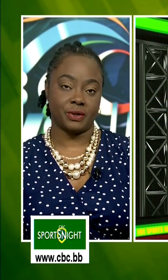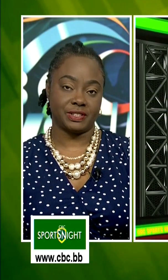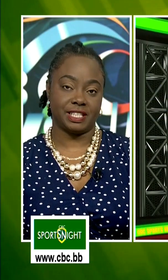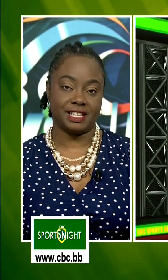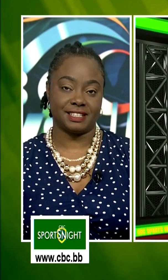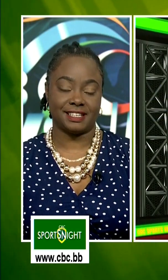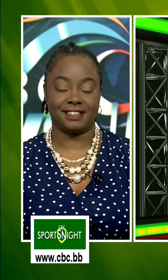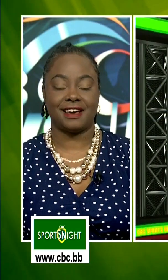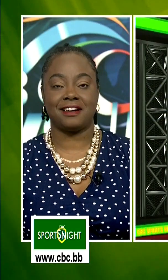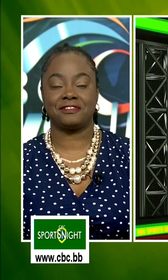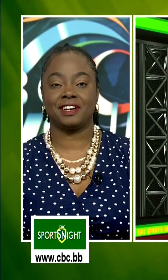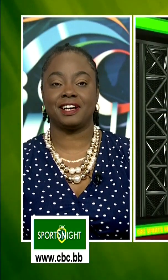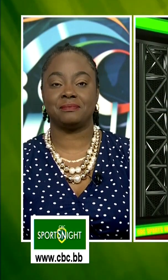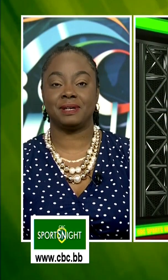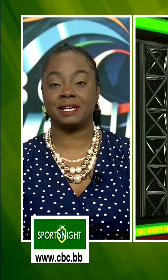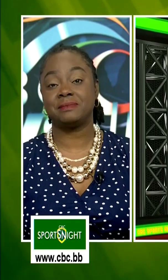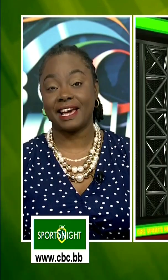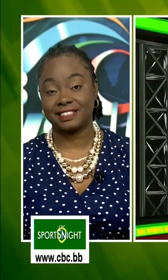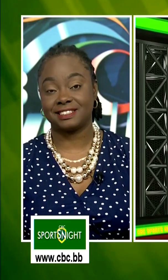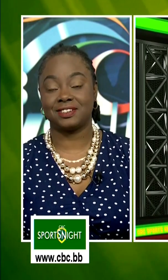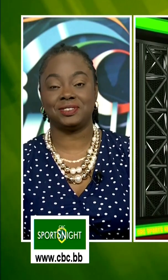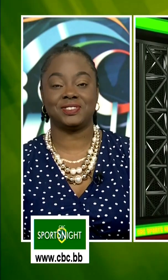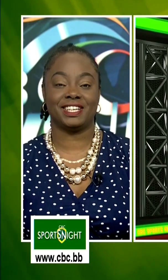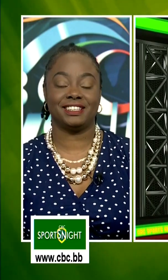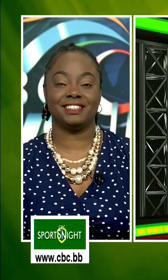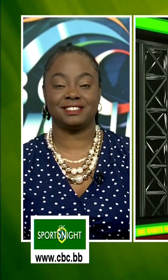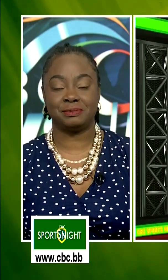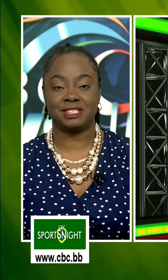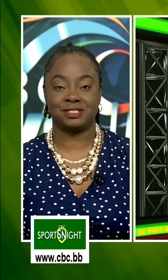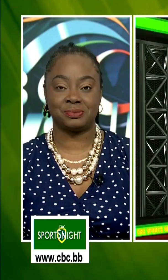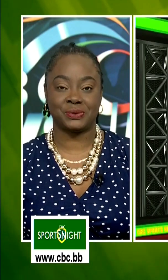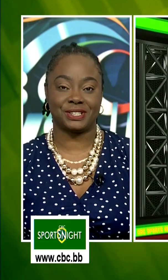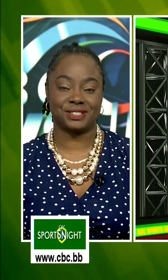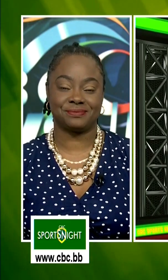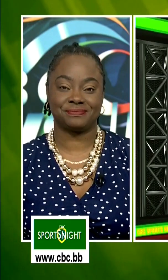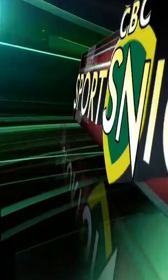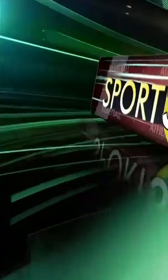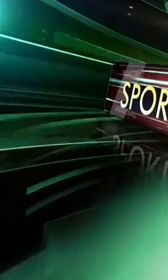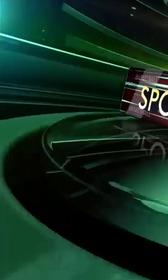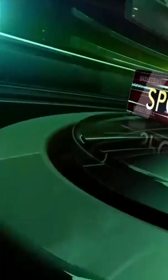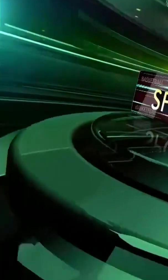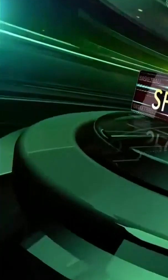Looking forward to seeing that second half. But up next on Newsnight is the Business Report.